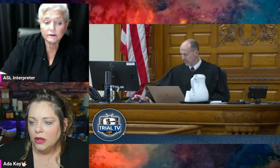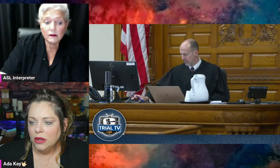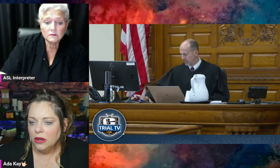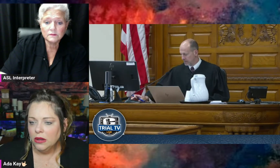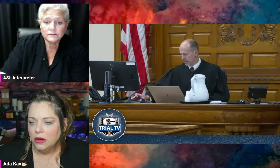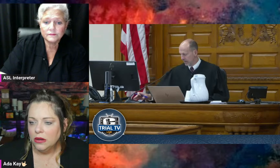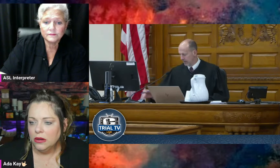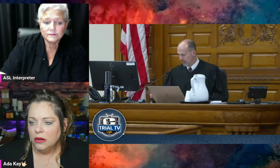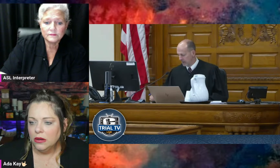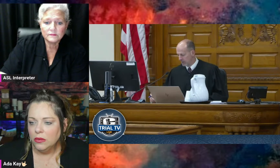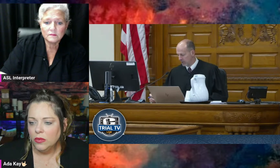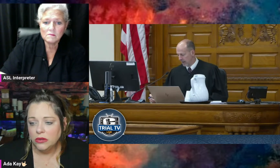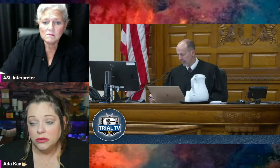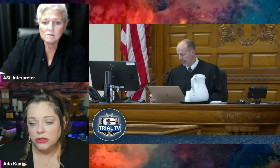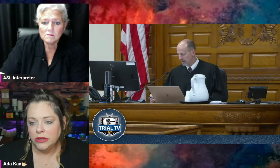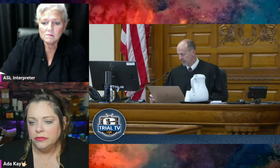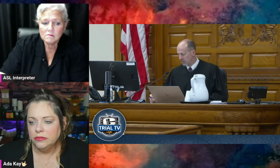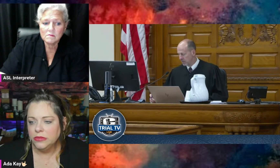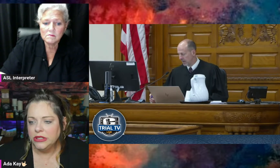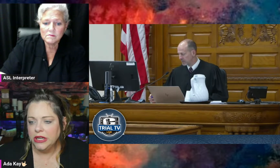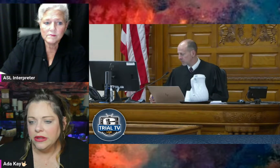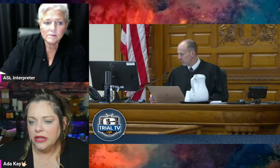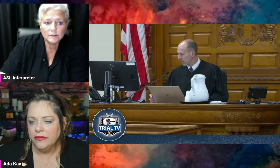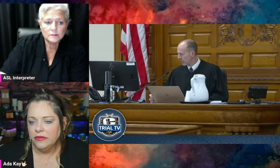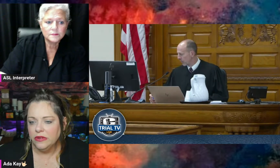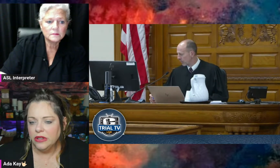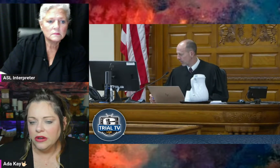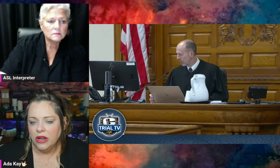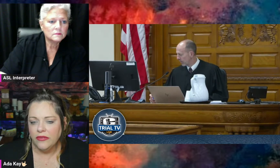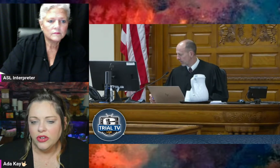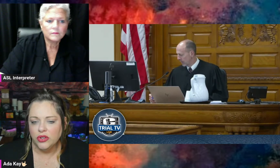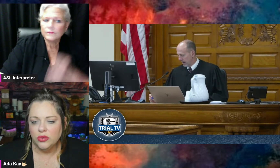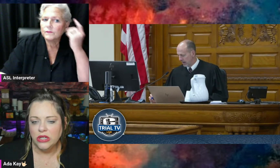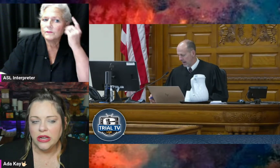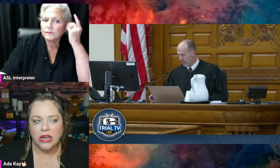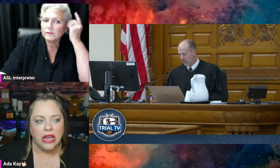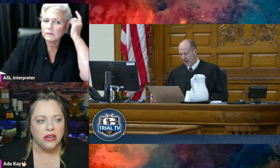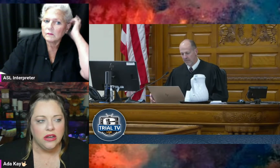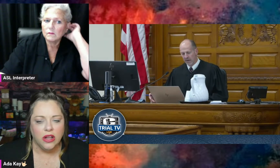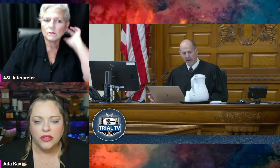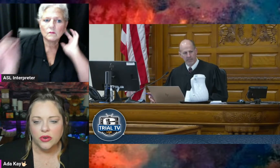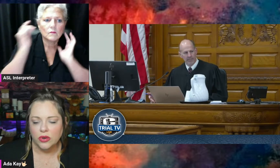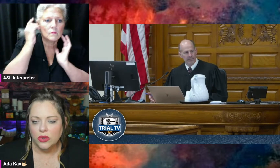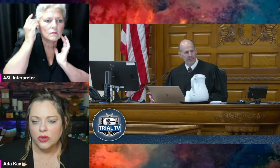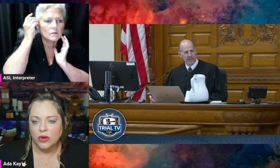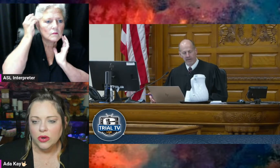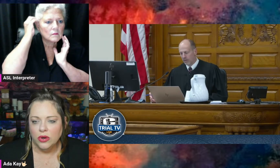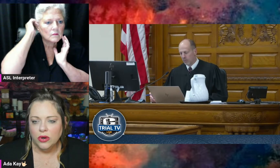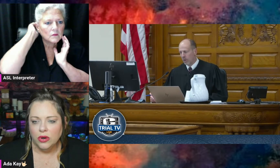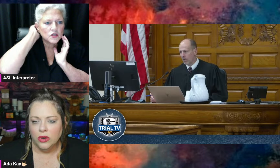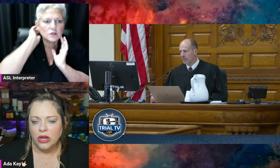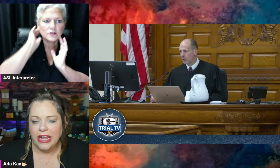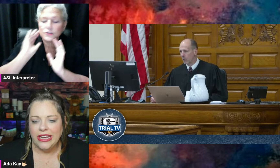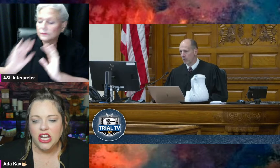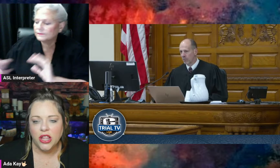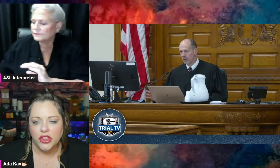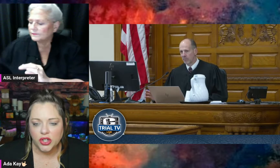Each to their own. Well, yeah, but now they're having to do yet another